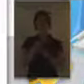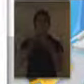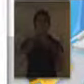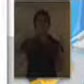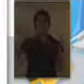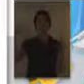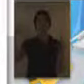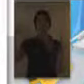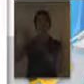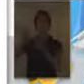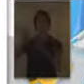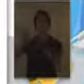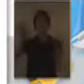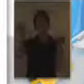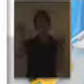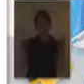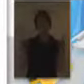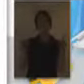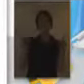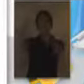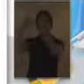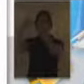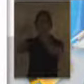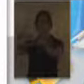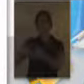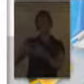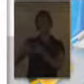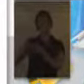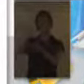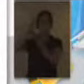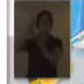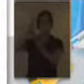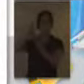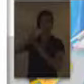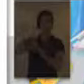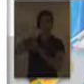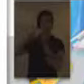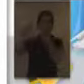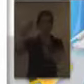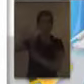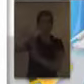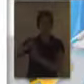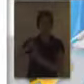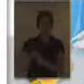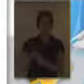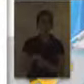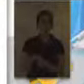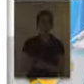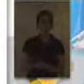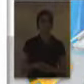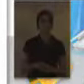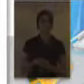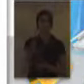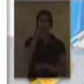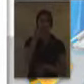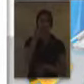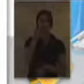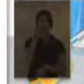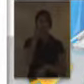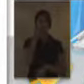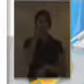right, we have the different devices and home